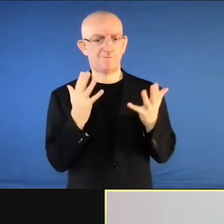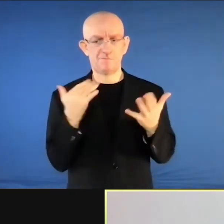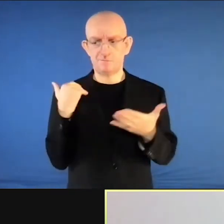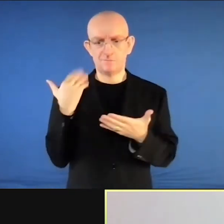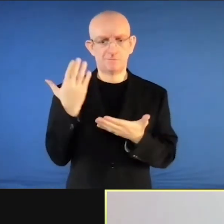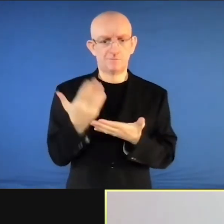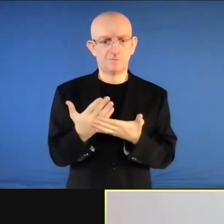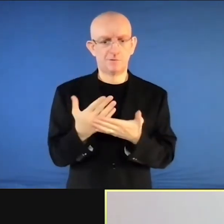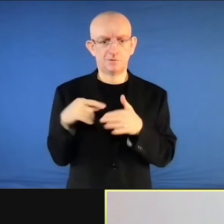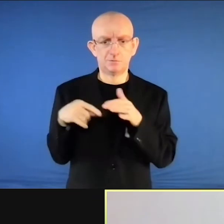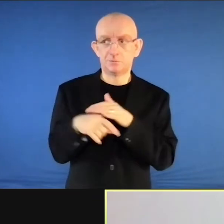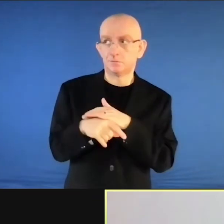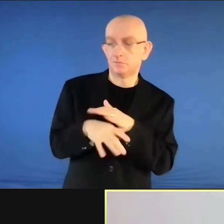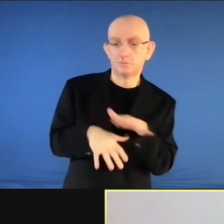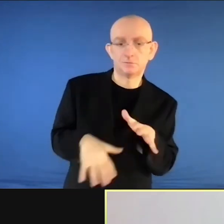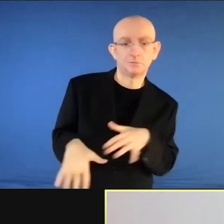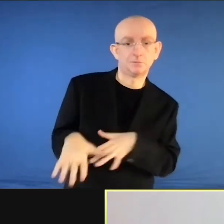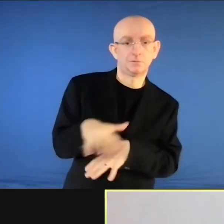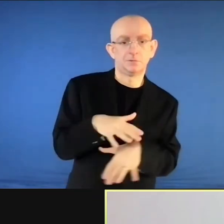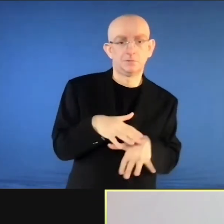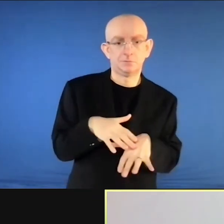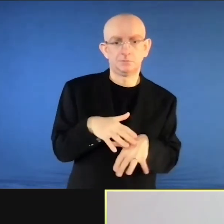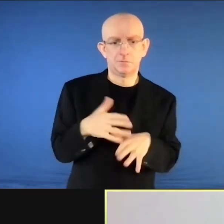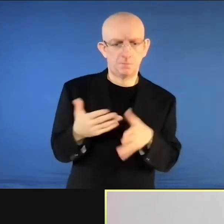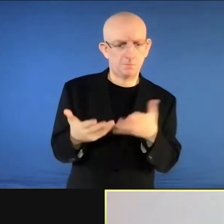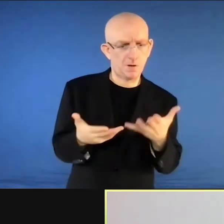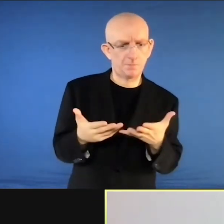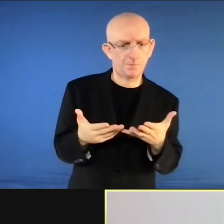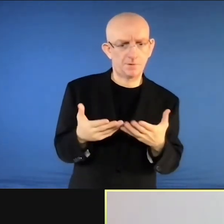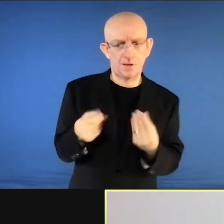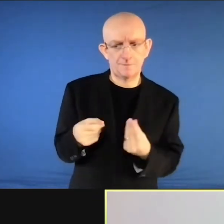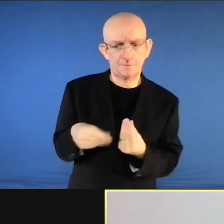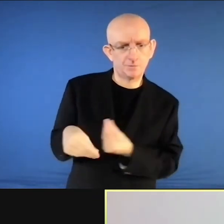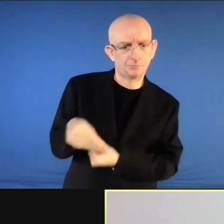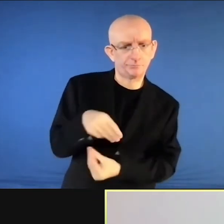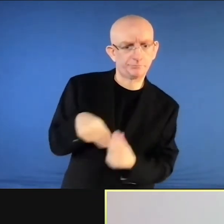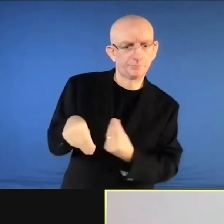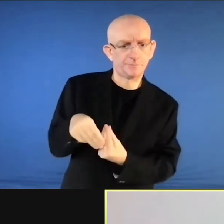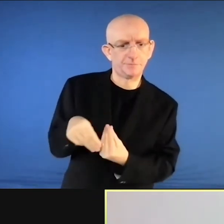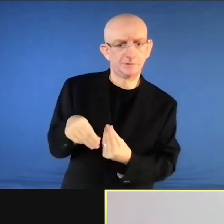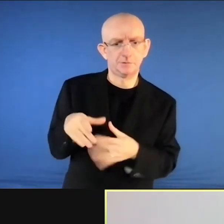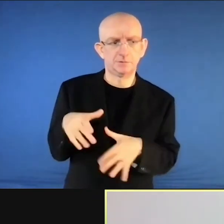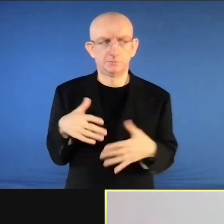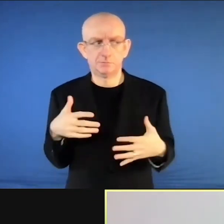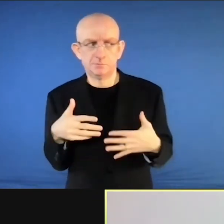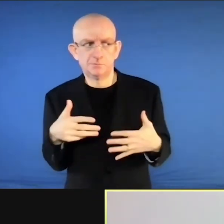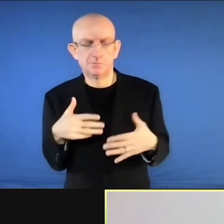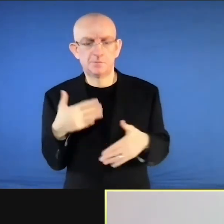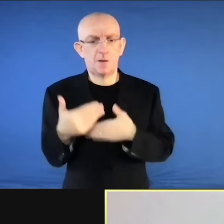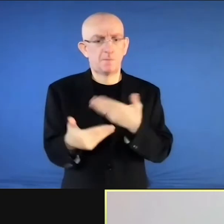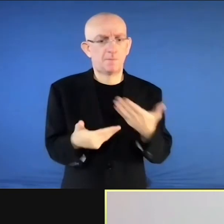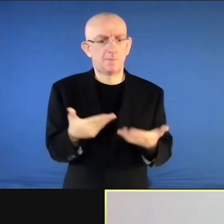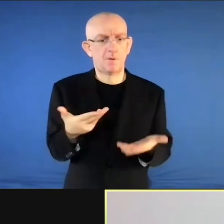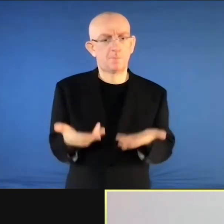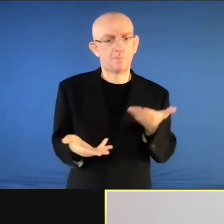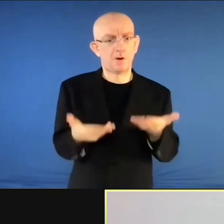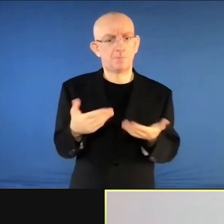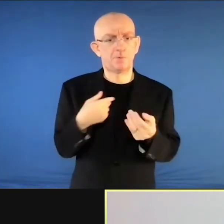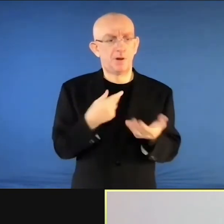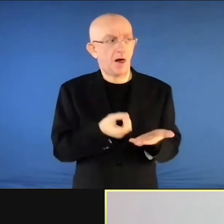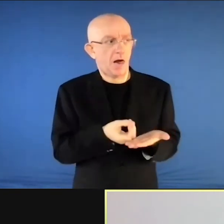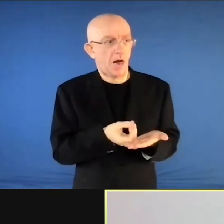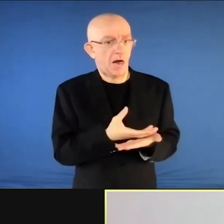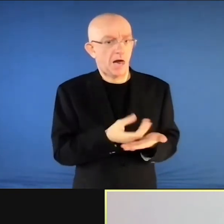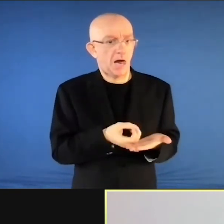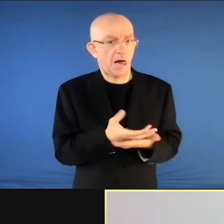host government, thinking that maybe in case I give out information contrary to what the government is there, maybe I may